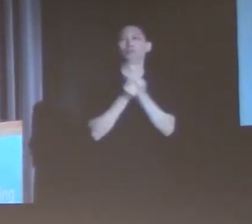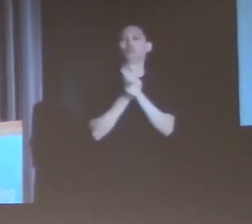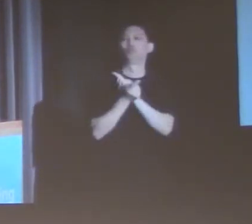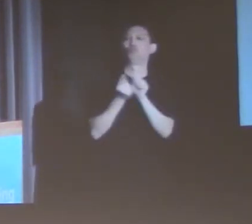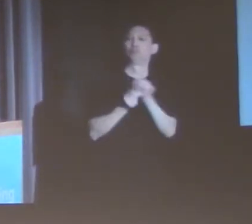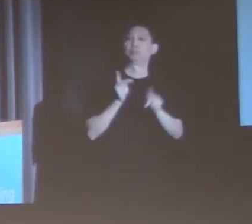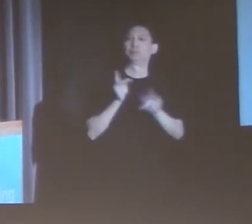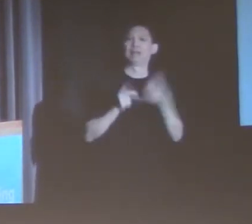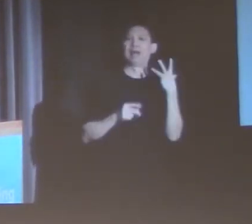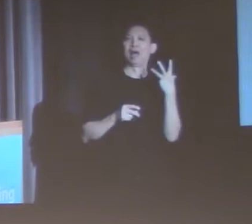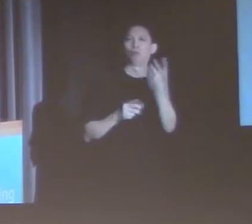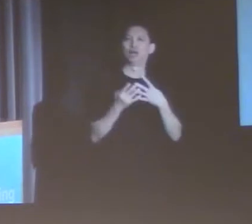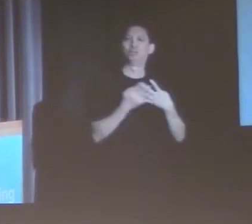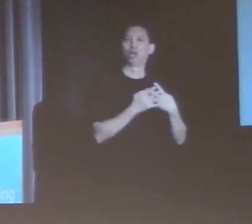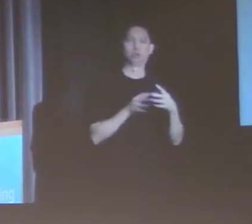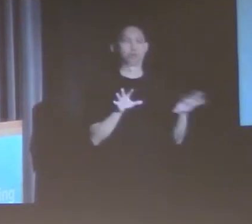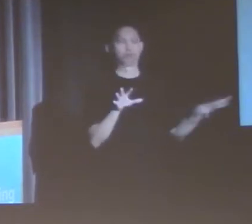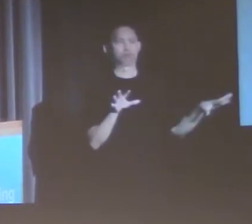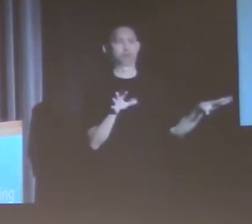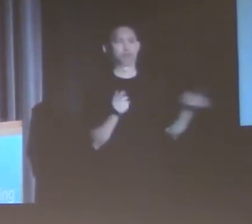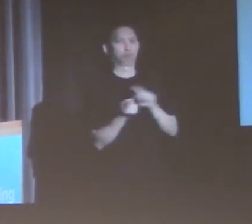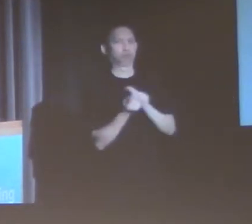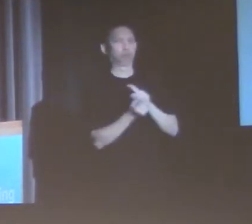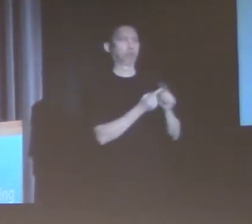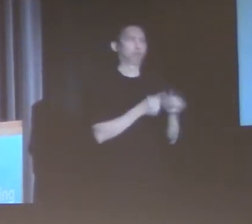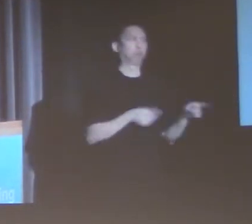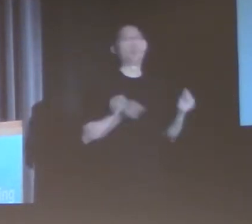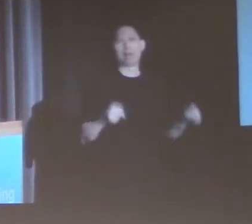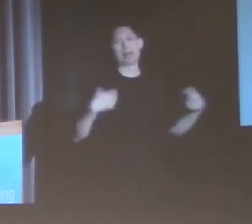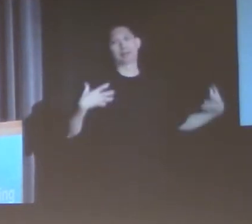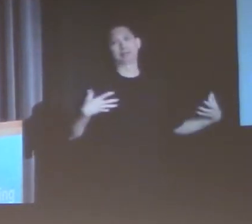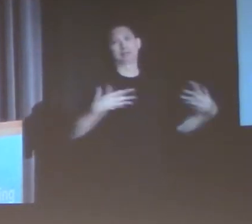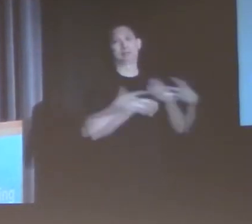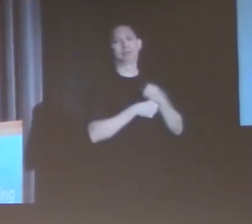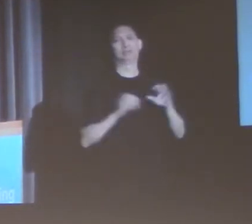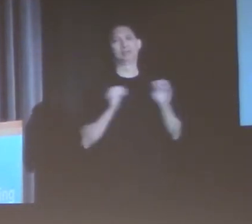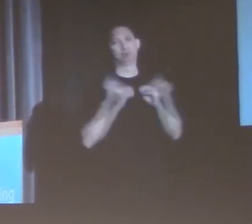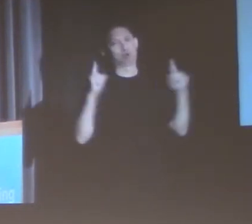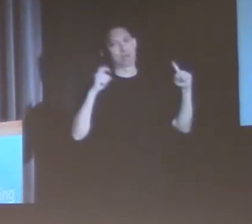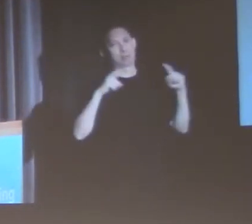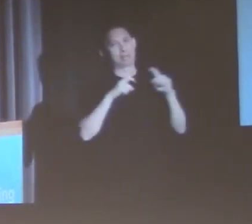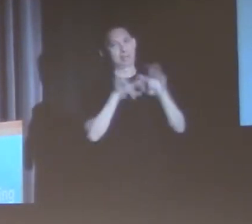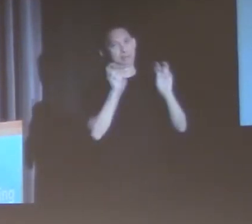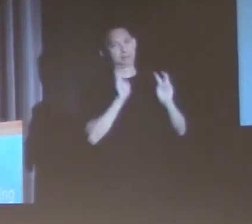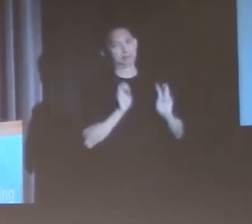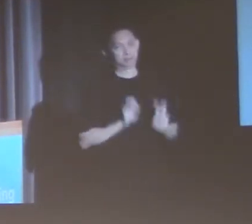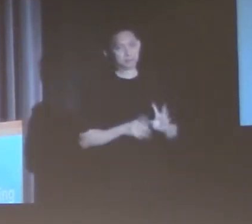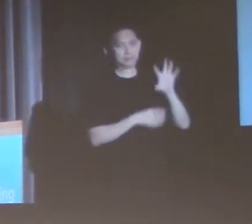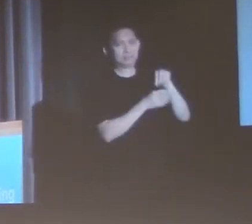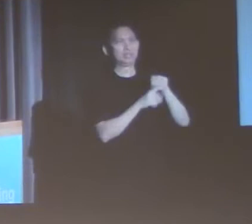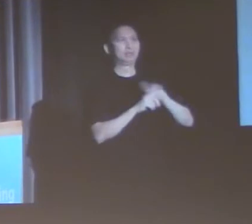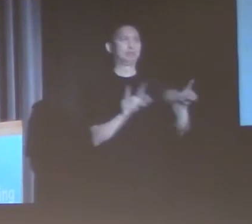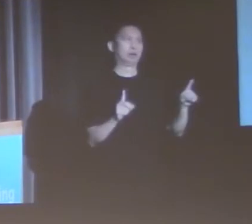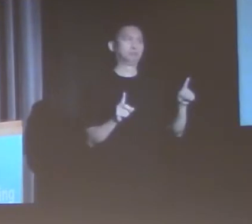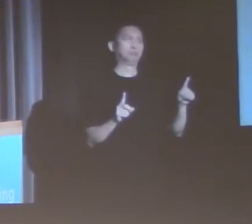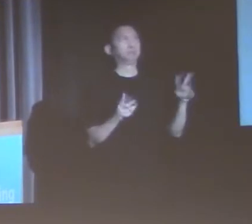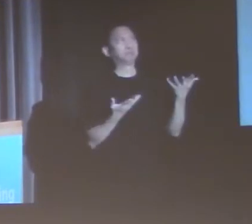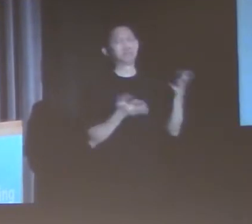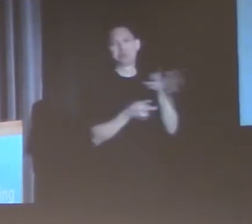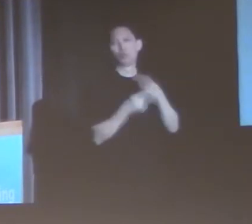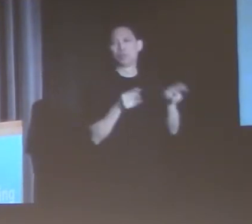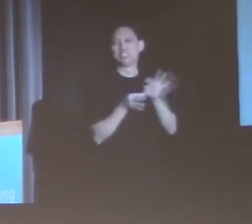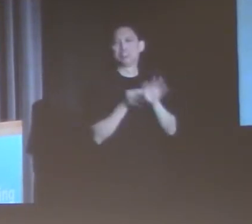summarize the film like that. Of course, it's like more complicated than that, but I try to make it short and simple.